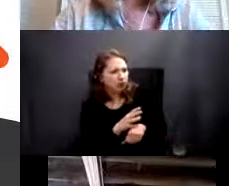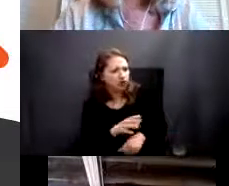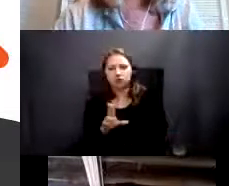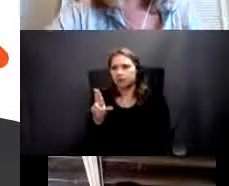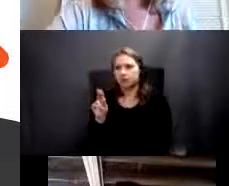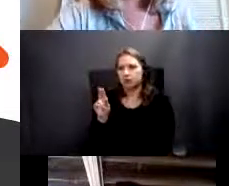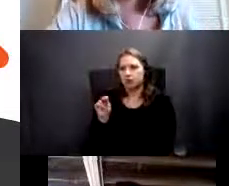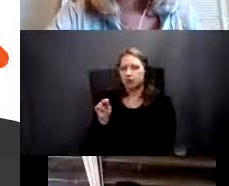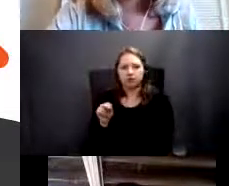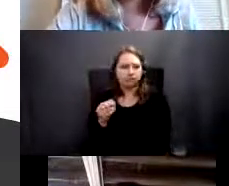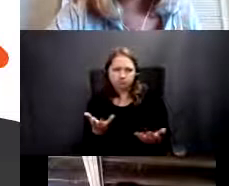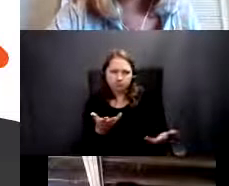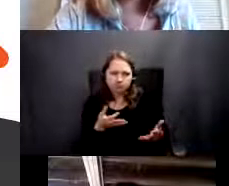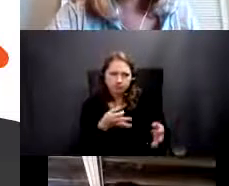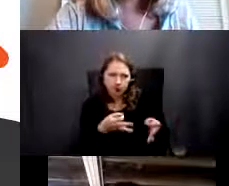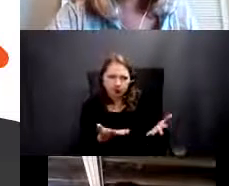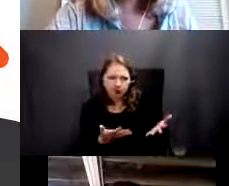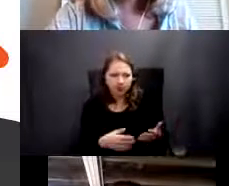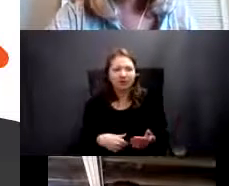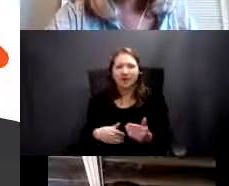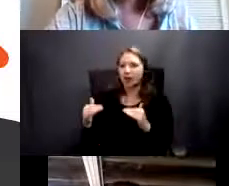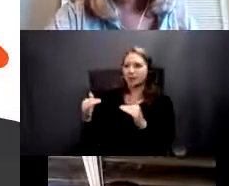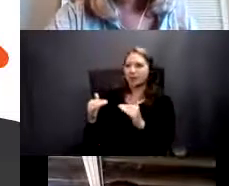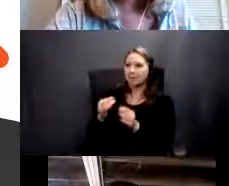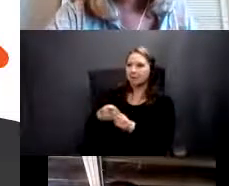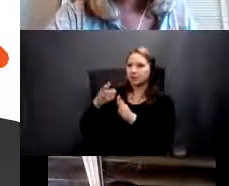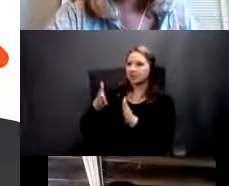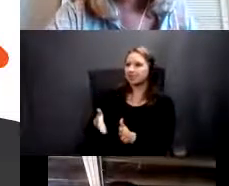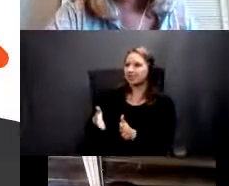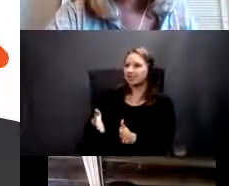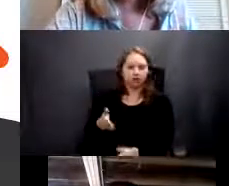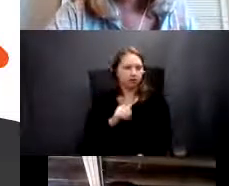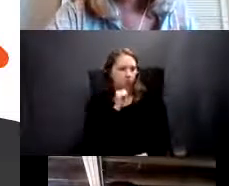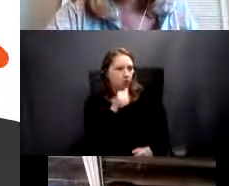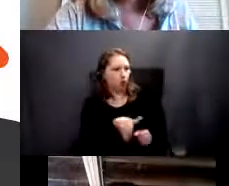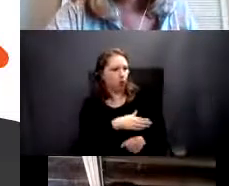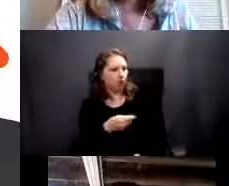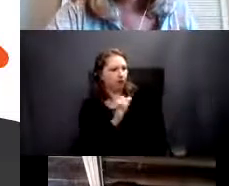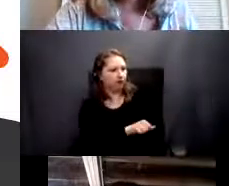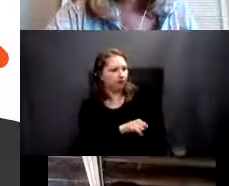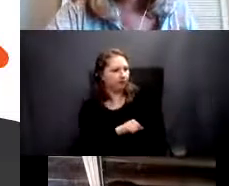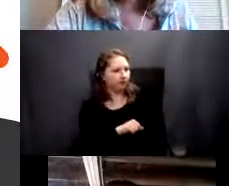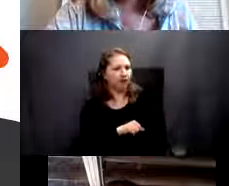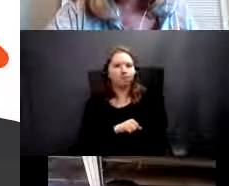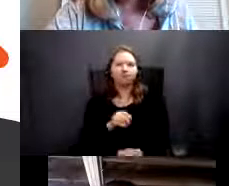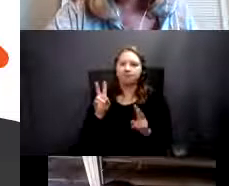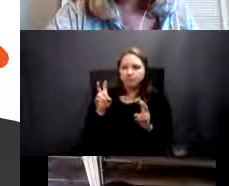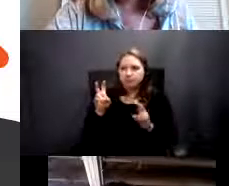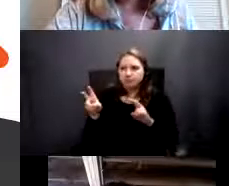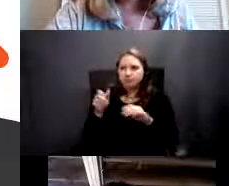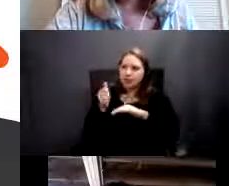are you? Well, I'm a peer specialist. Well, we don't cover that. Well, it's under mental health stuff. It's